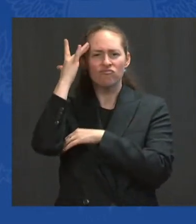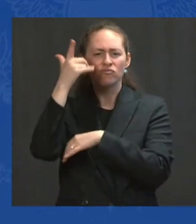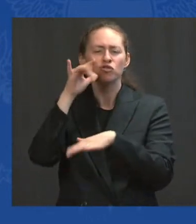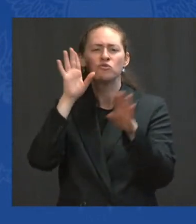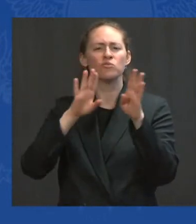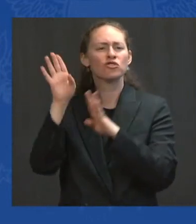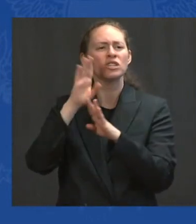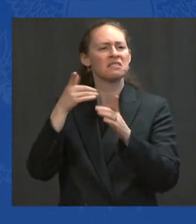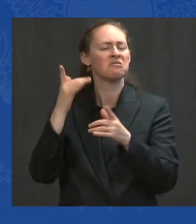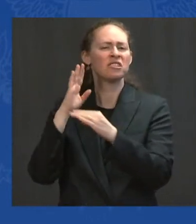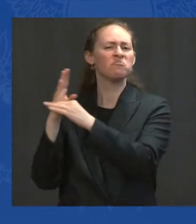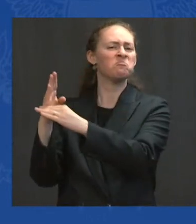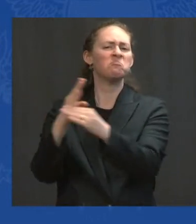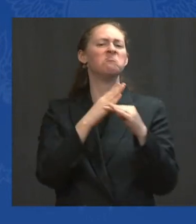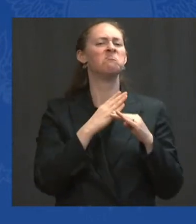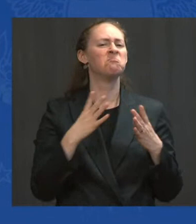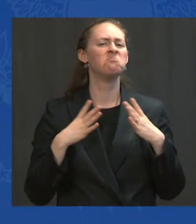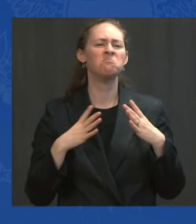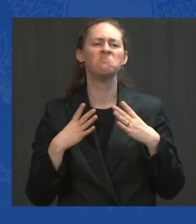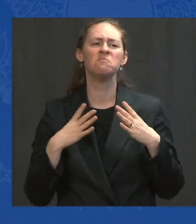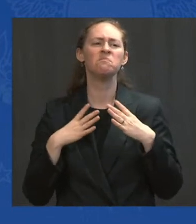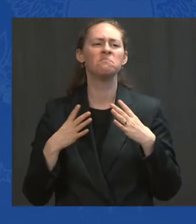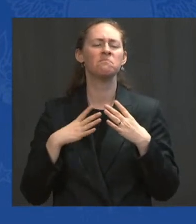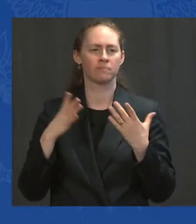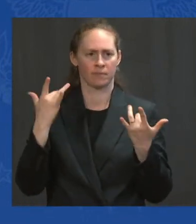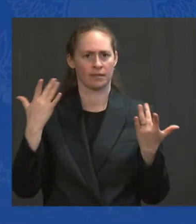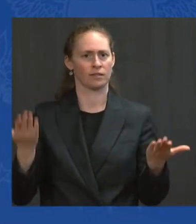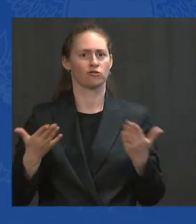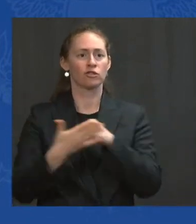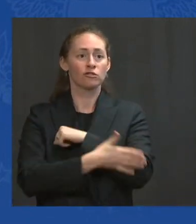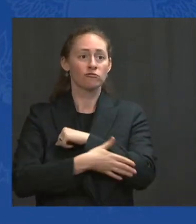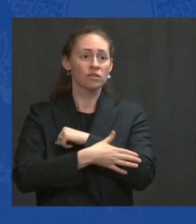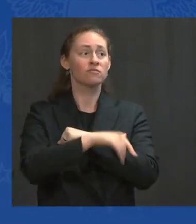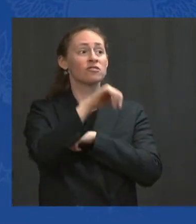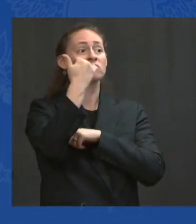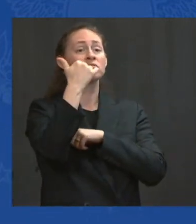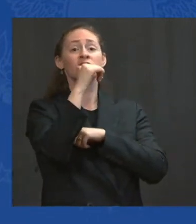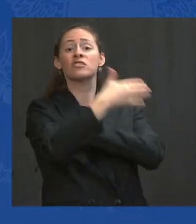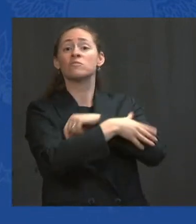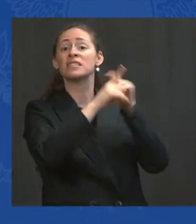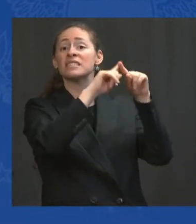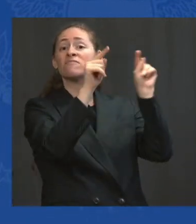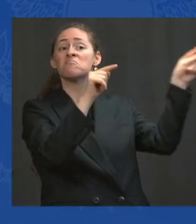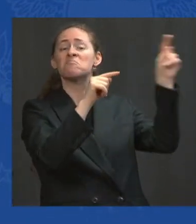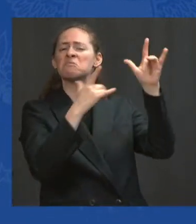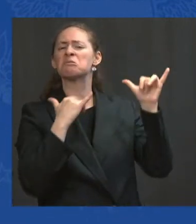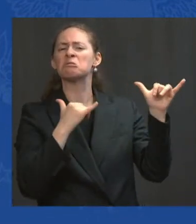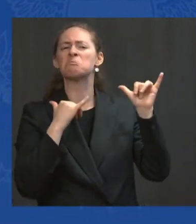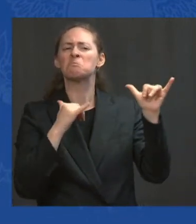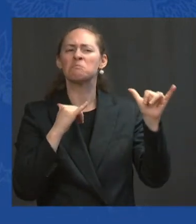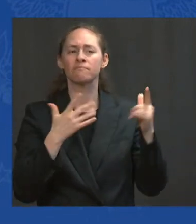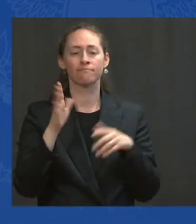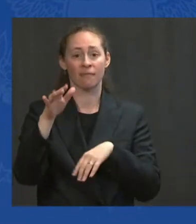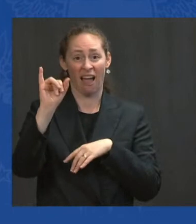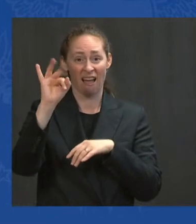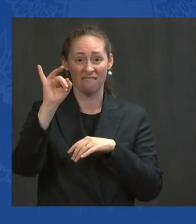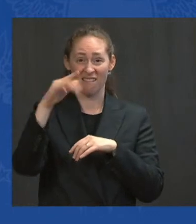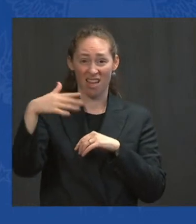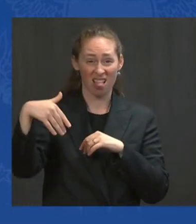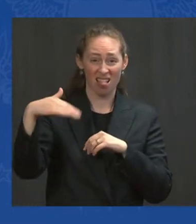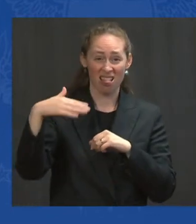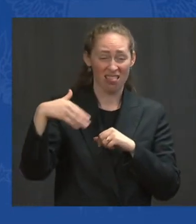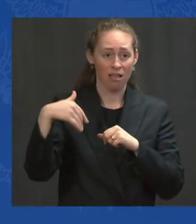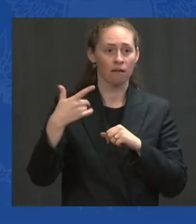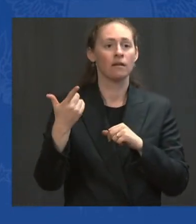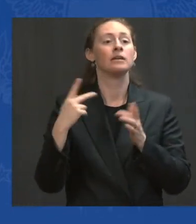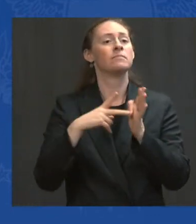death. Data in our country and numerous other countries have demonstrated that. I want to emphasize, however, that if you are not vaccinated, first, you should